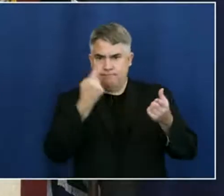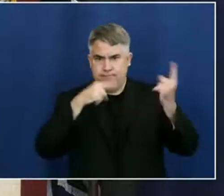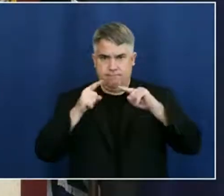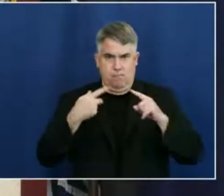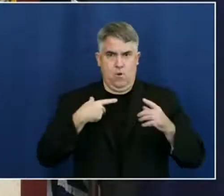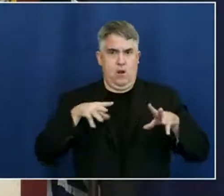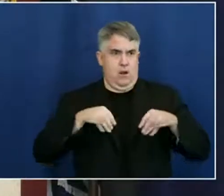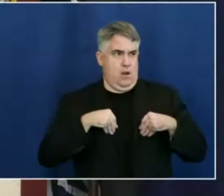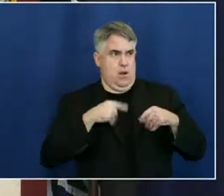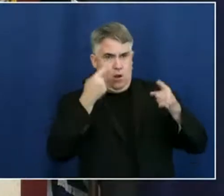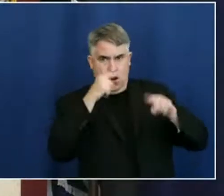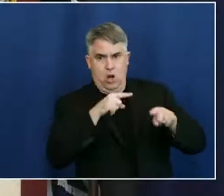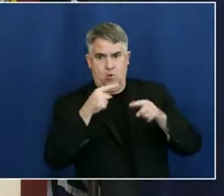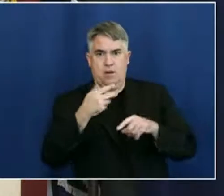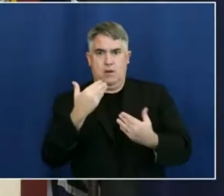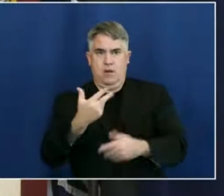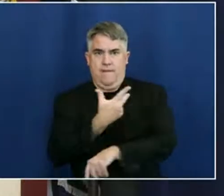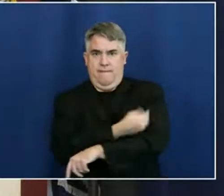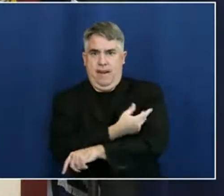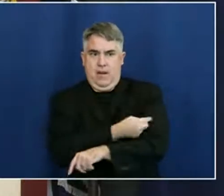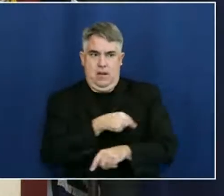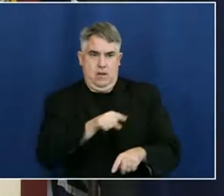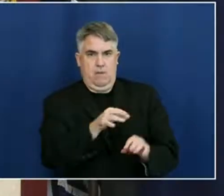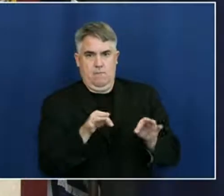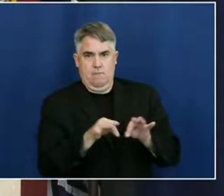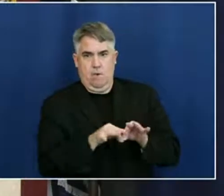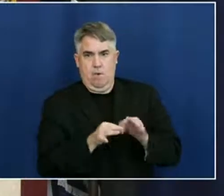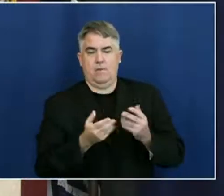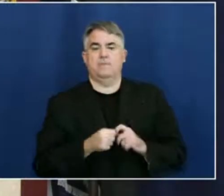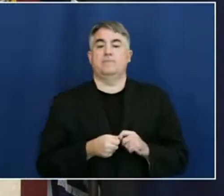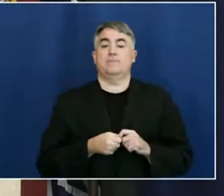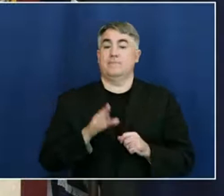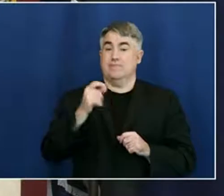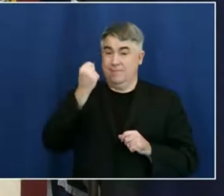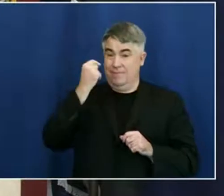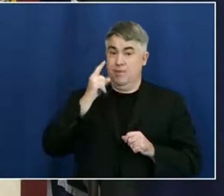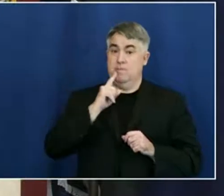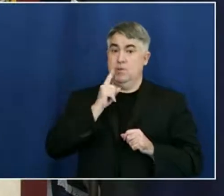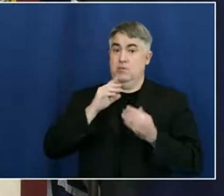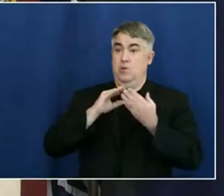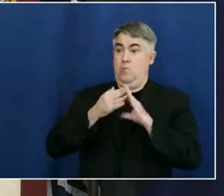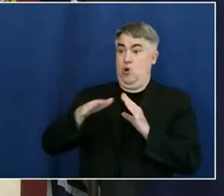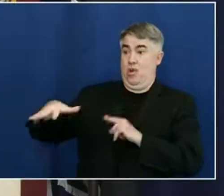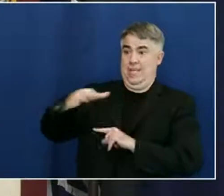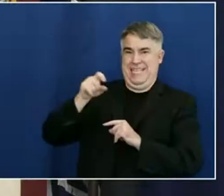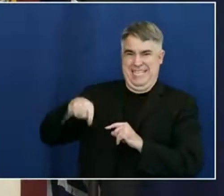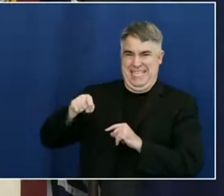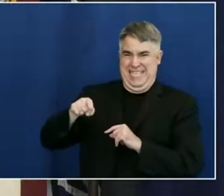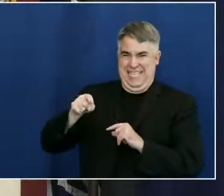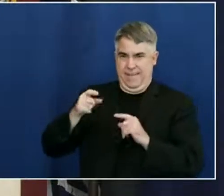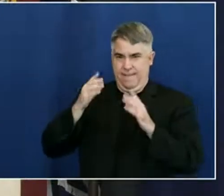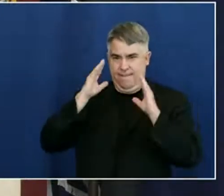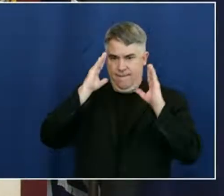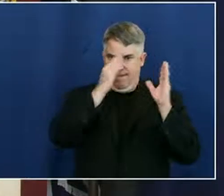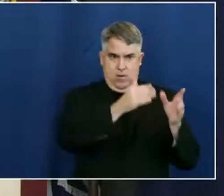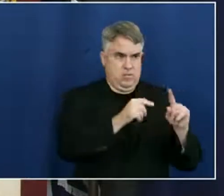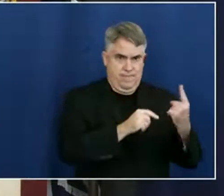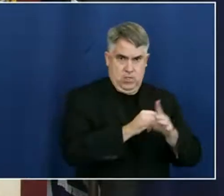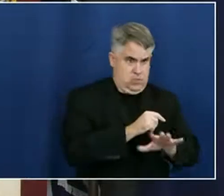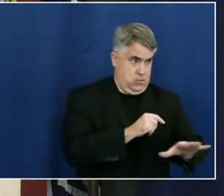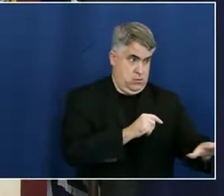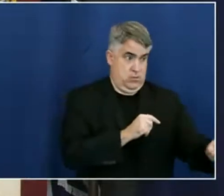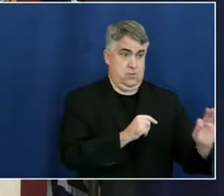with an equity lens in mind and making sure we're hitting hardest served communities. But at our teacher and school personnel sites, those will